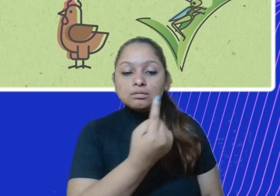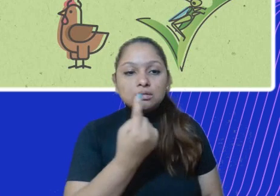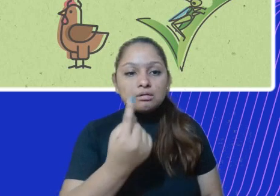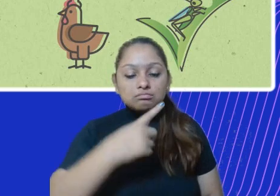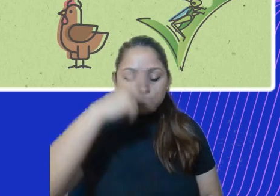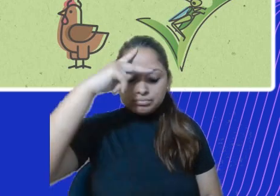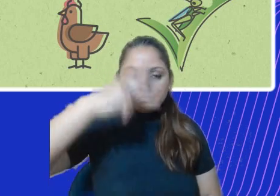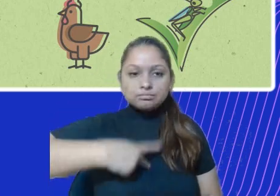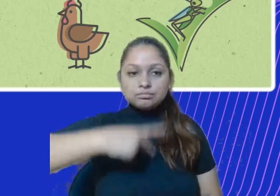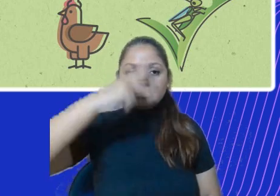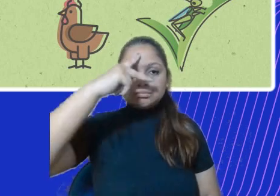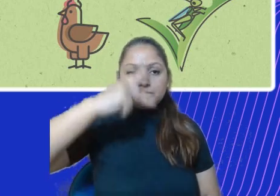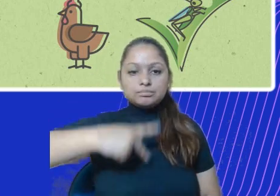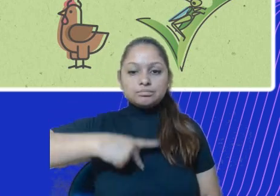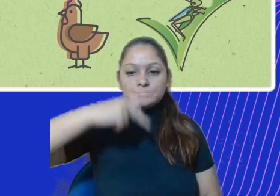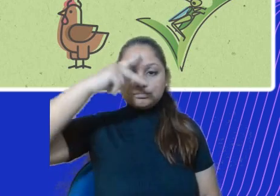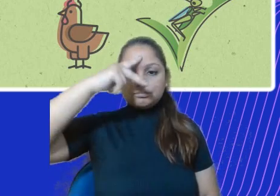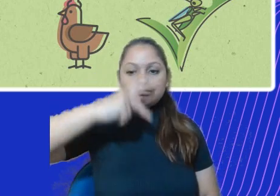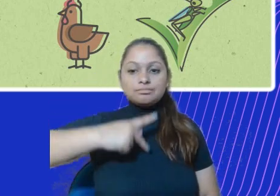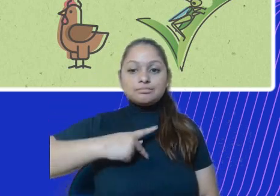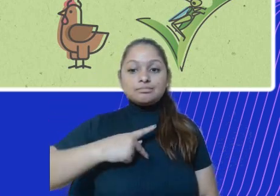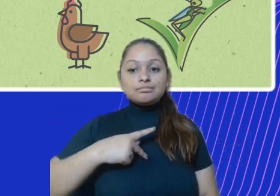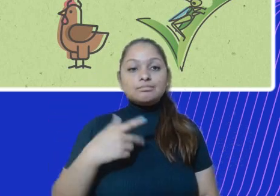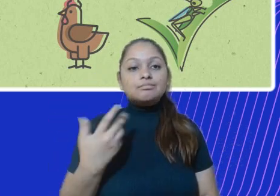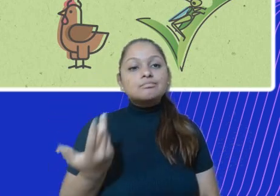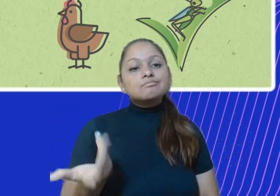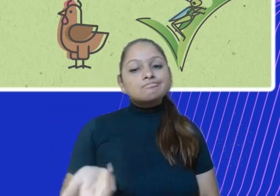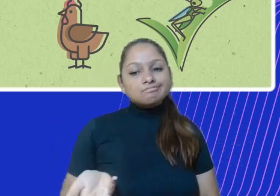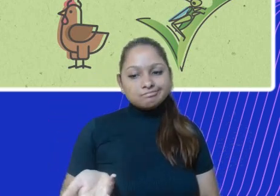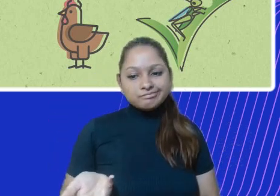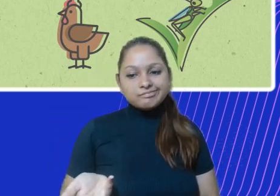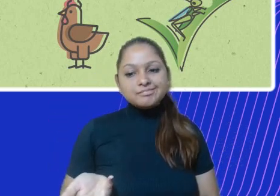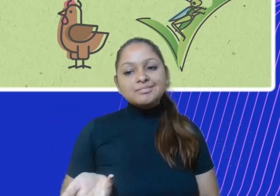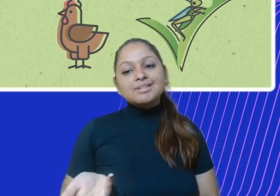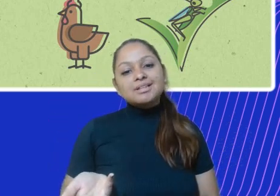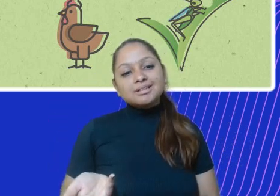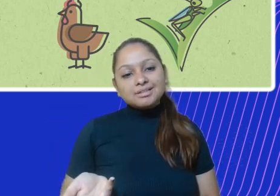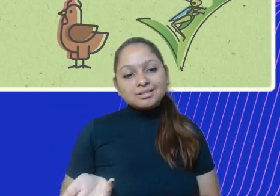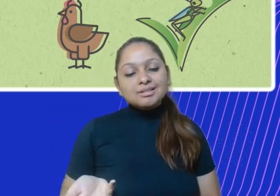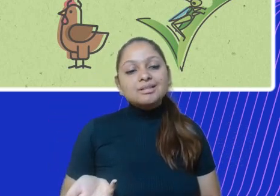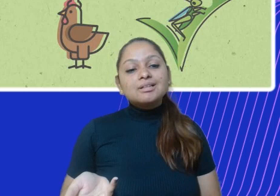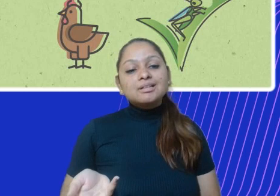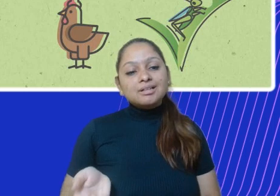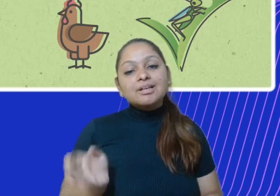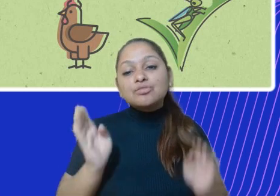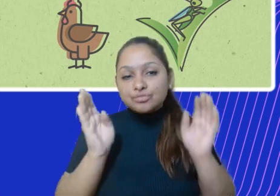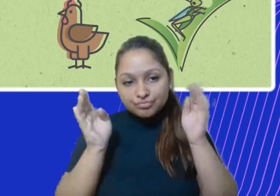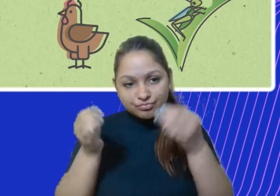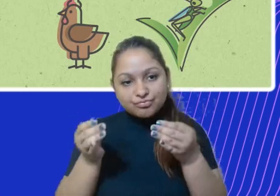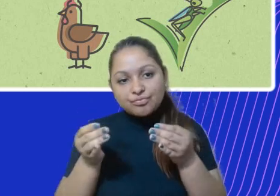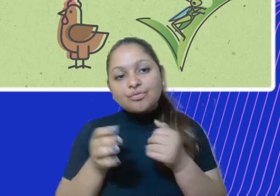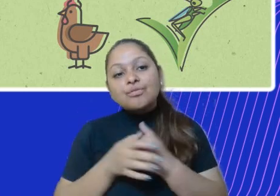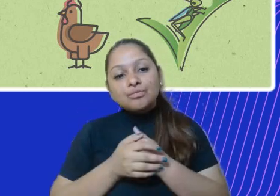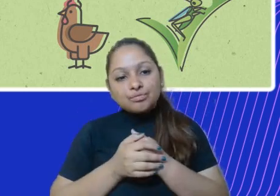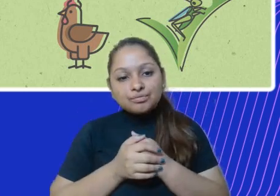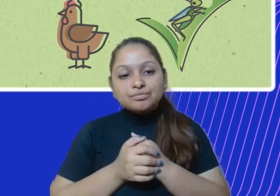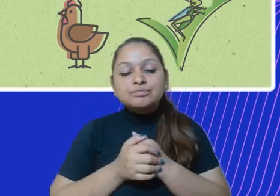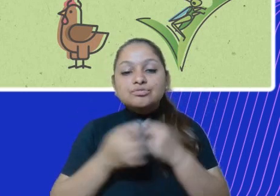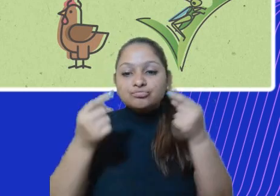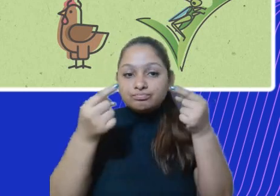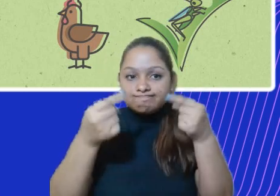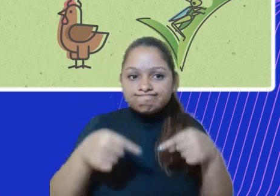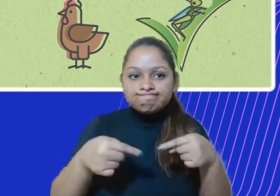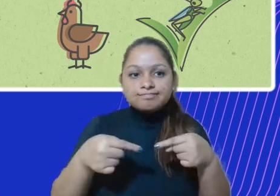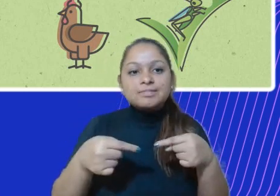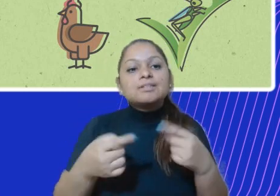own. And this history of separation is what sustains our business paradigm focused on competition